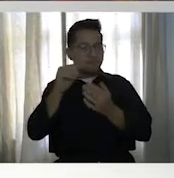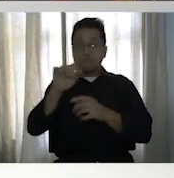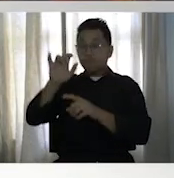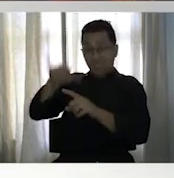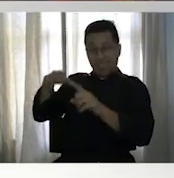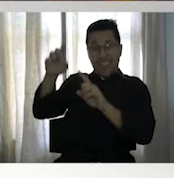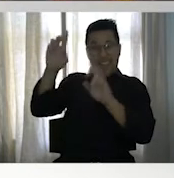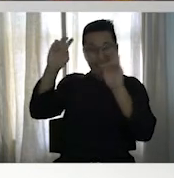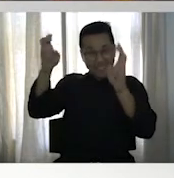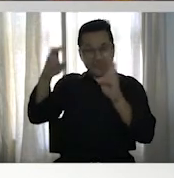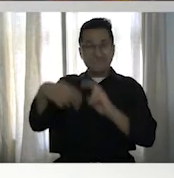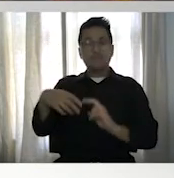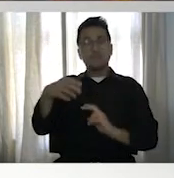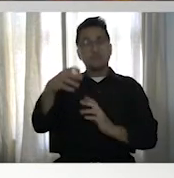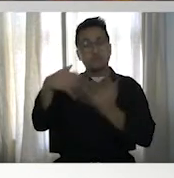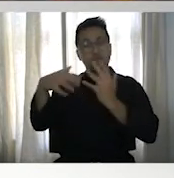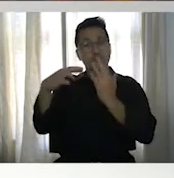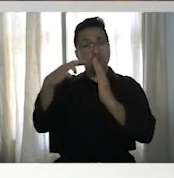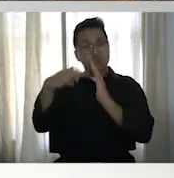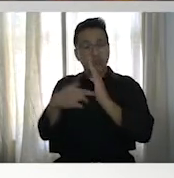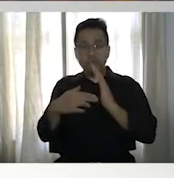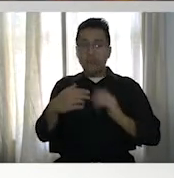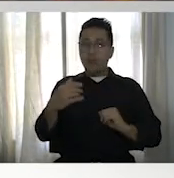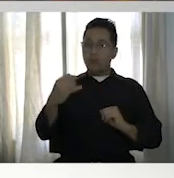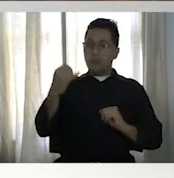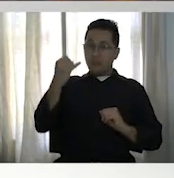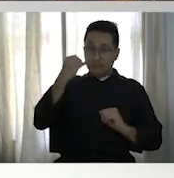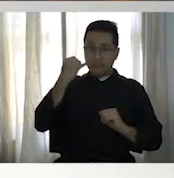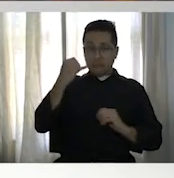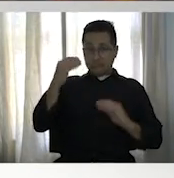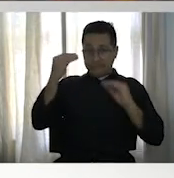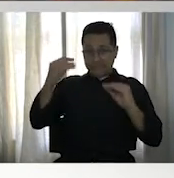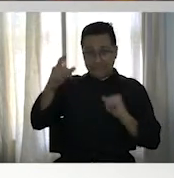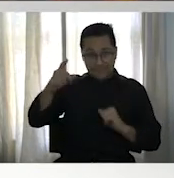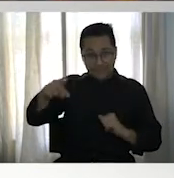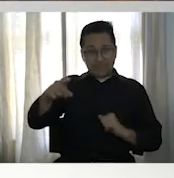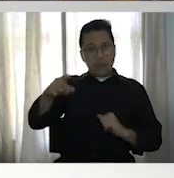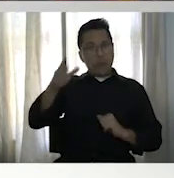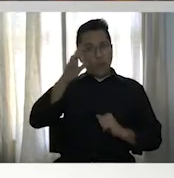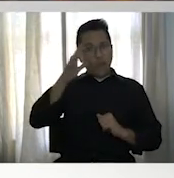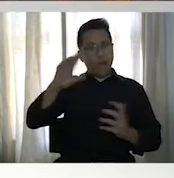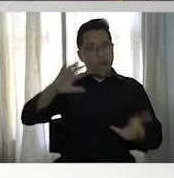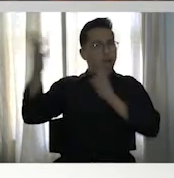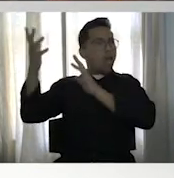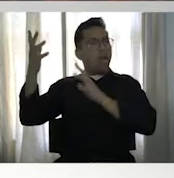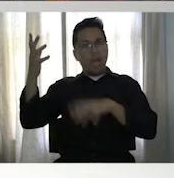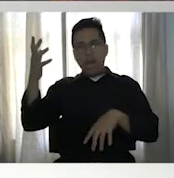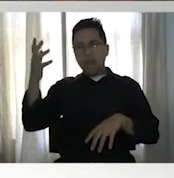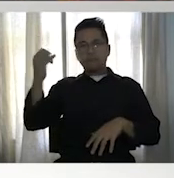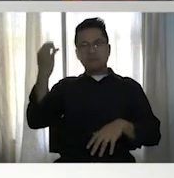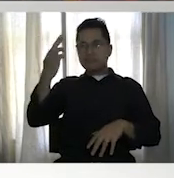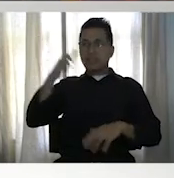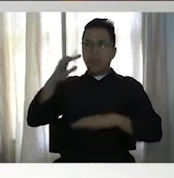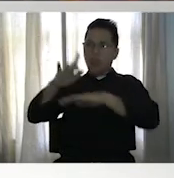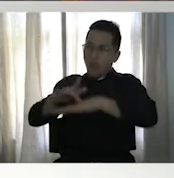we're just teaching kids who can think, just the rule, they're going to mess up because they're going to mess up on saying, hey, to the